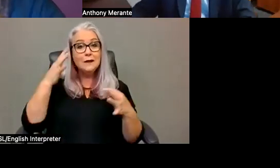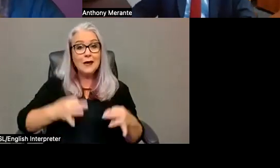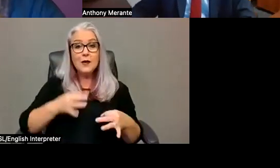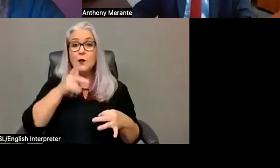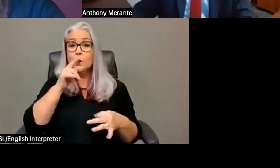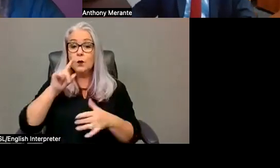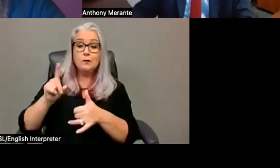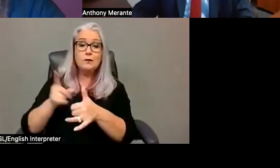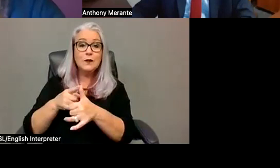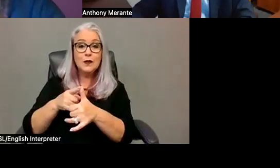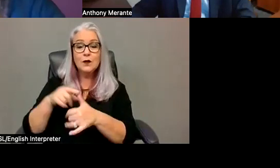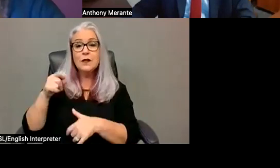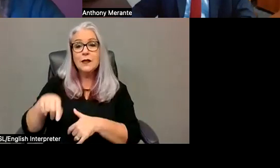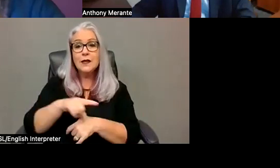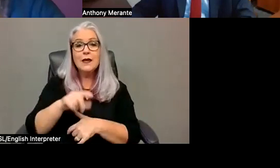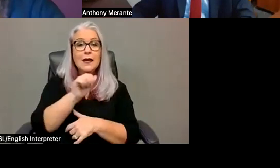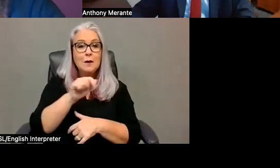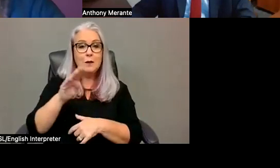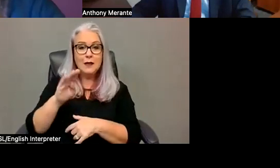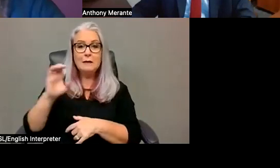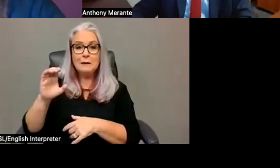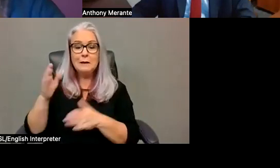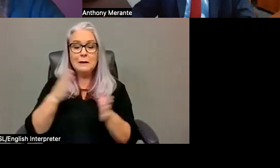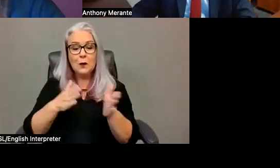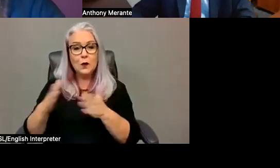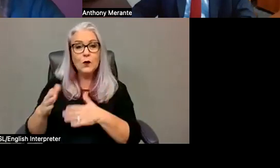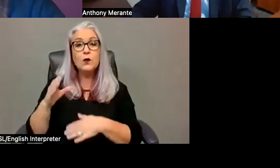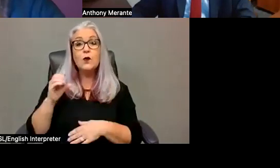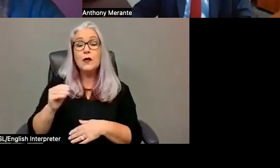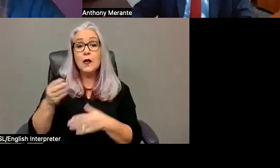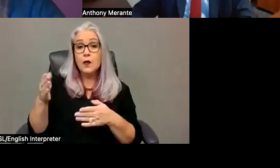this forum and will be in alphabetical order. The